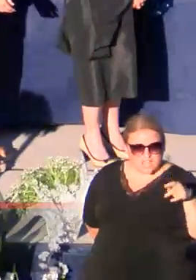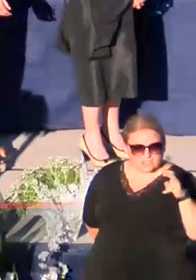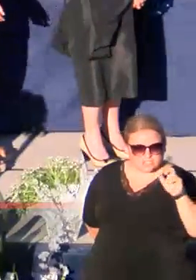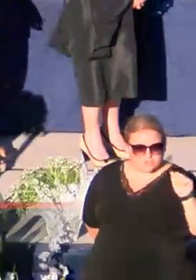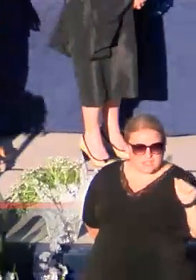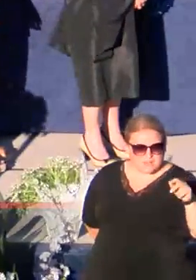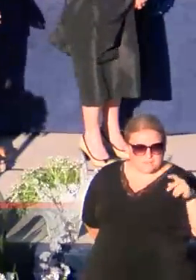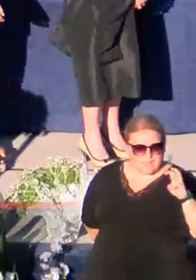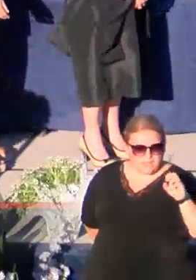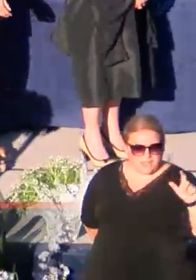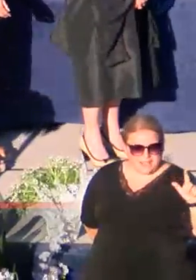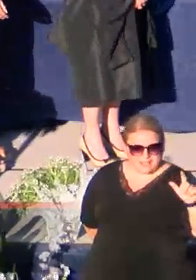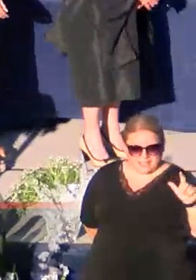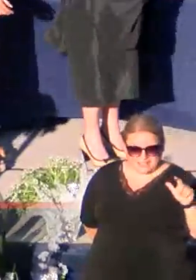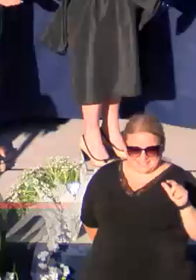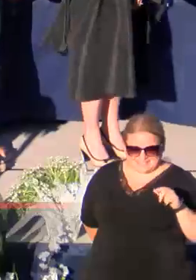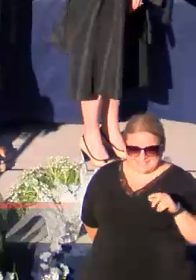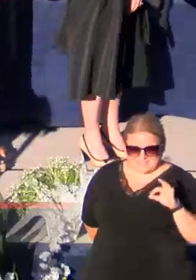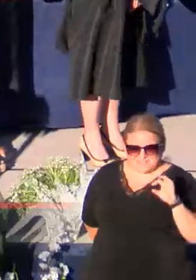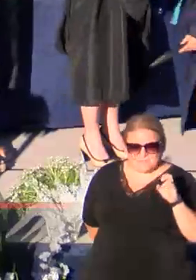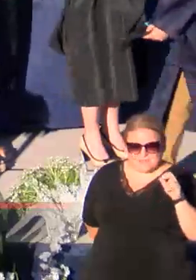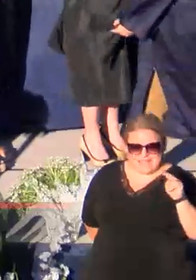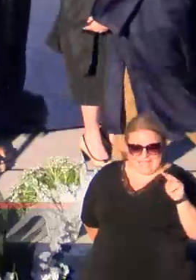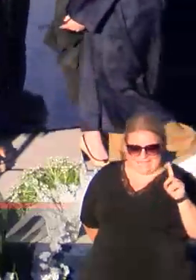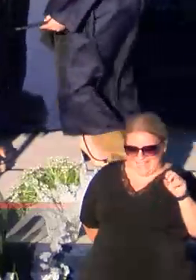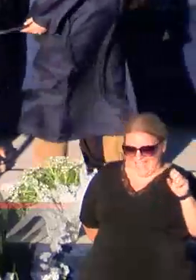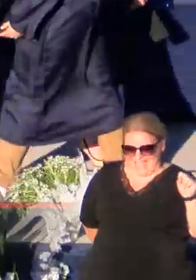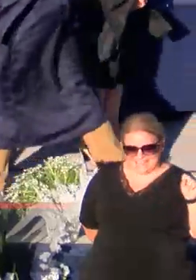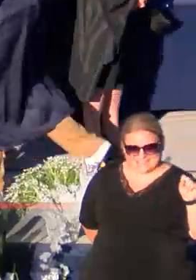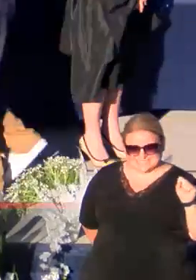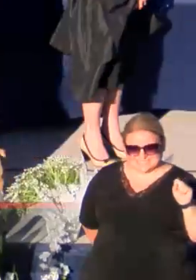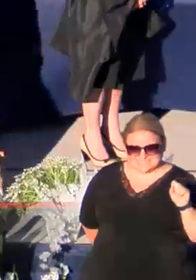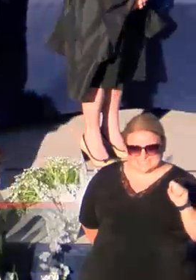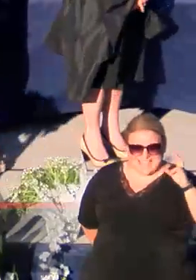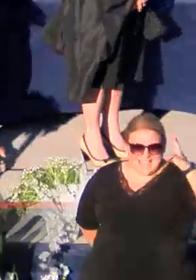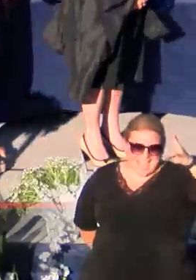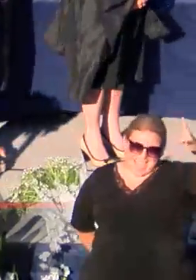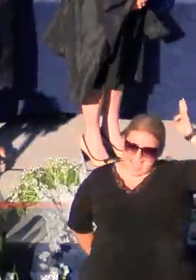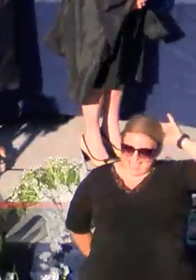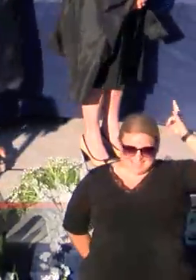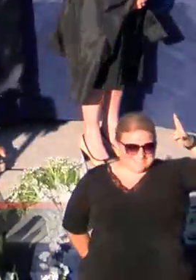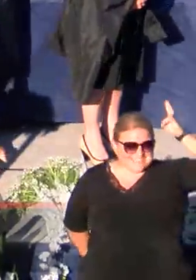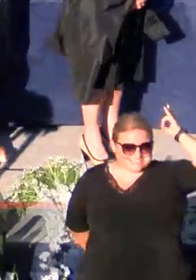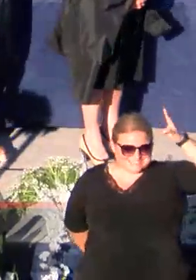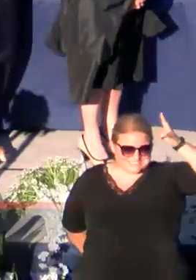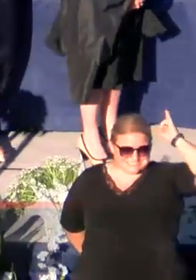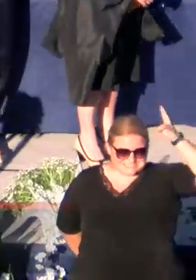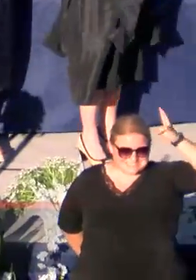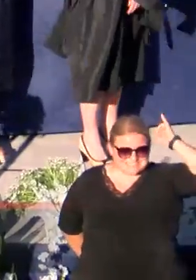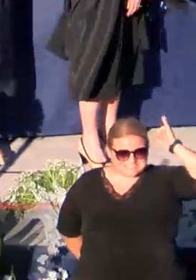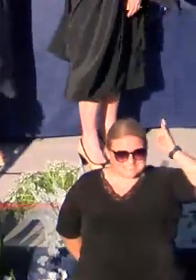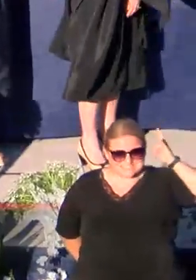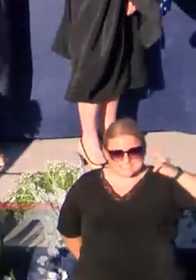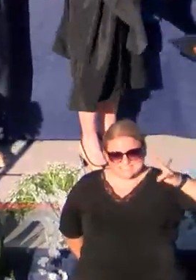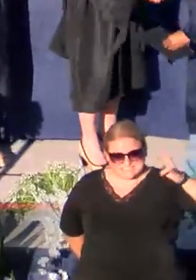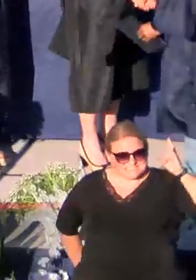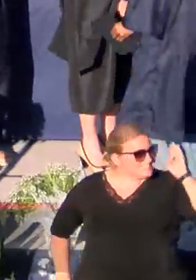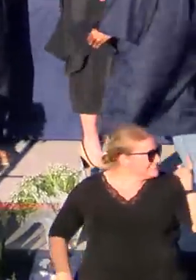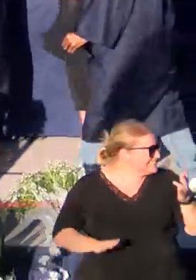Powell. Karen Fuentes Montes. Ivan Perez.